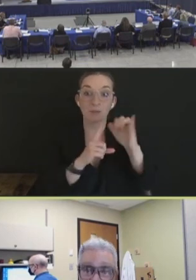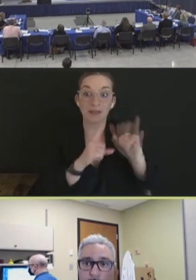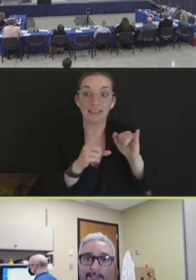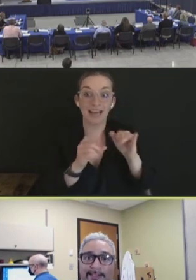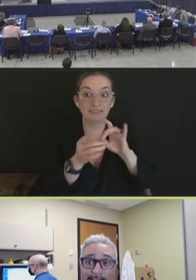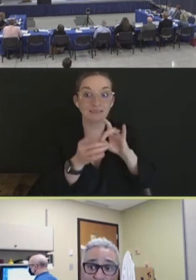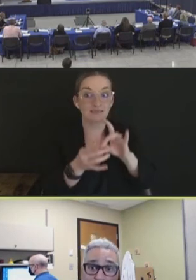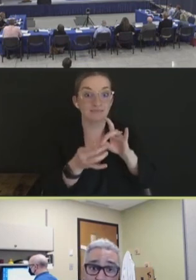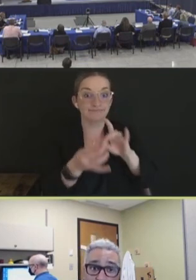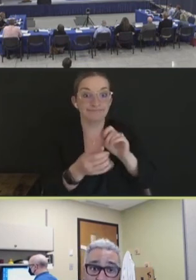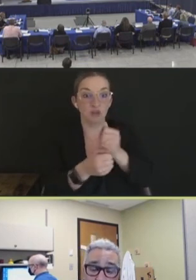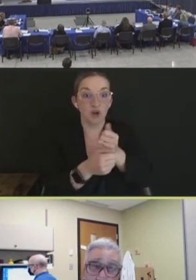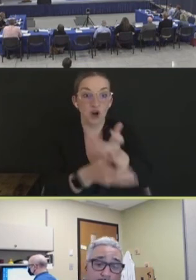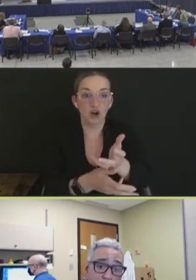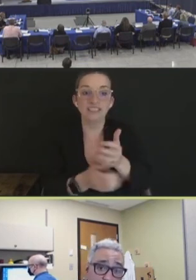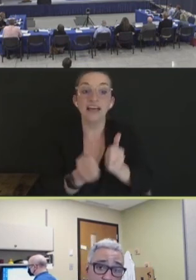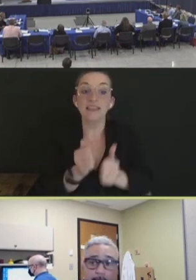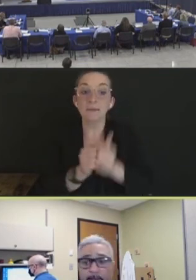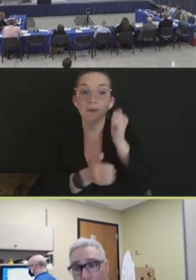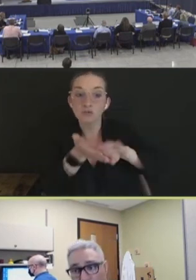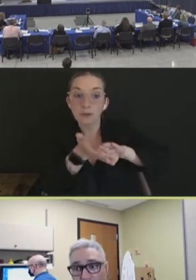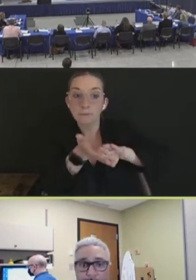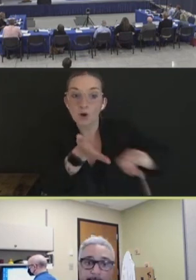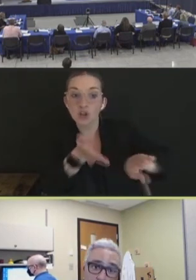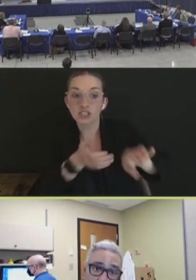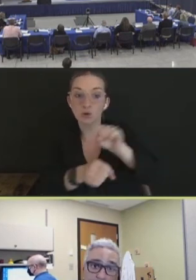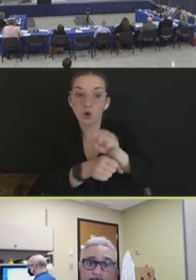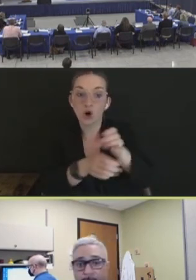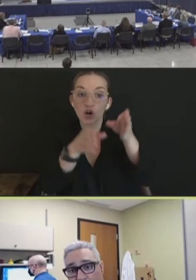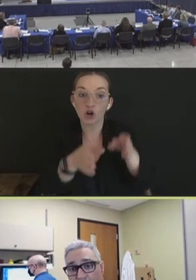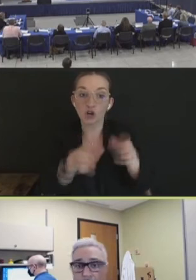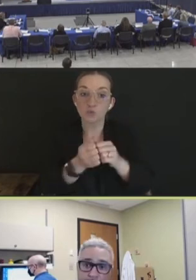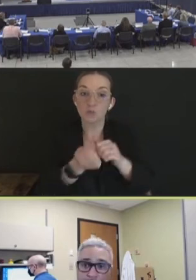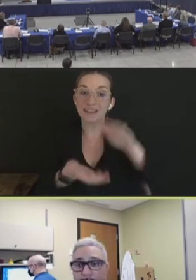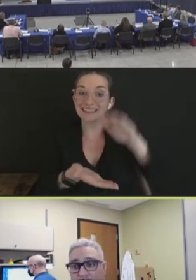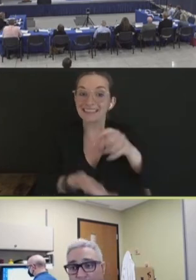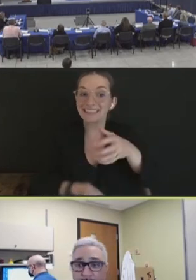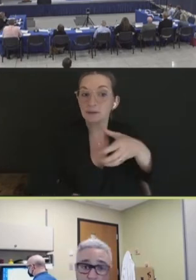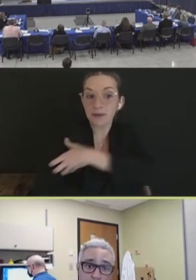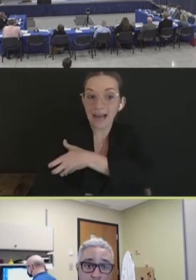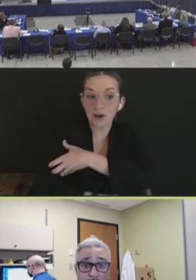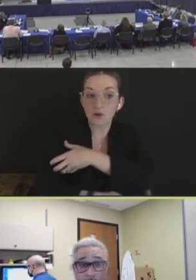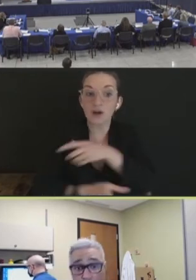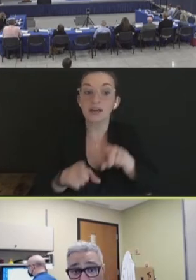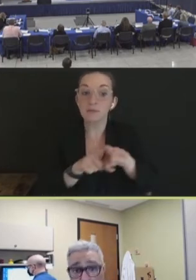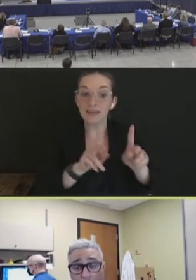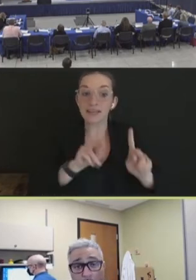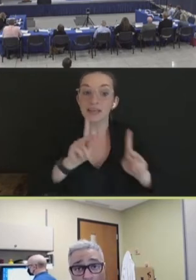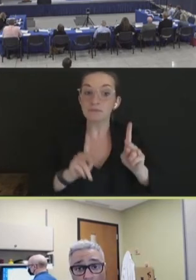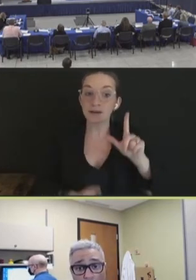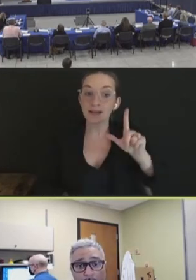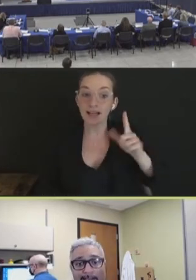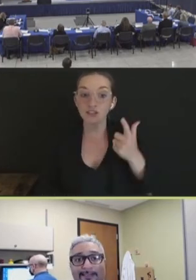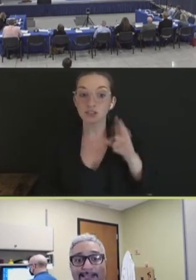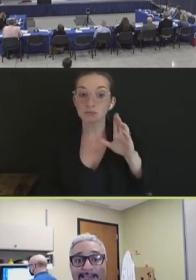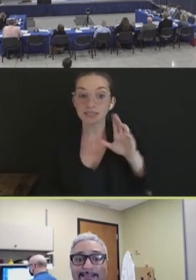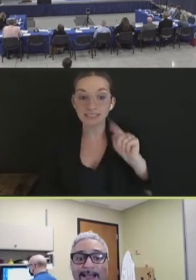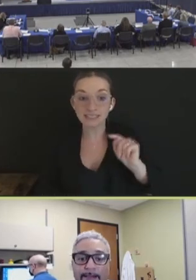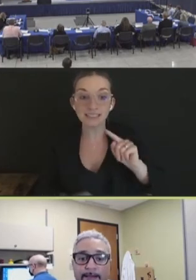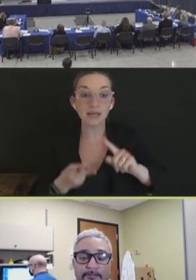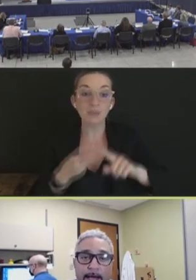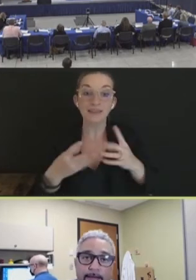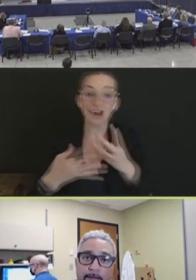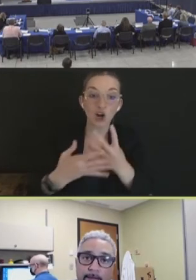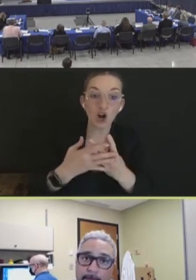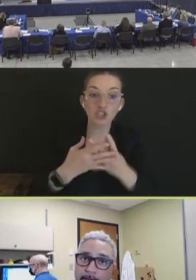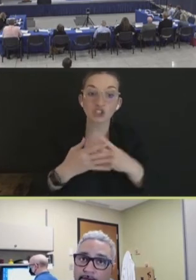workers with the least power and resources, that is, people who are undocumented, incarcerated, people of color, women, lesbian, gay, bisexual, transgender, or queer, are the least likely